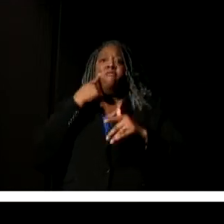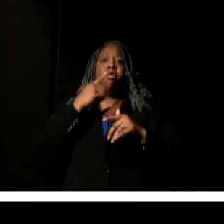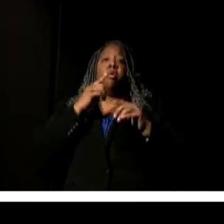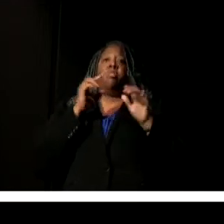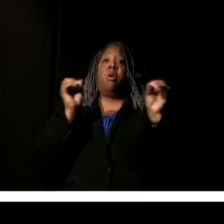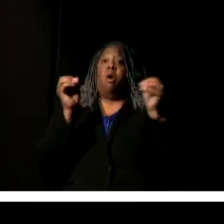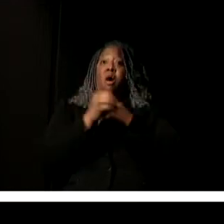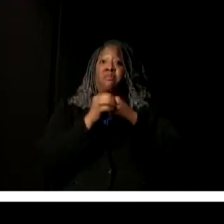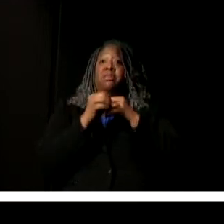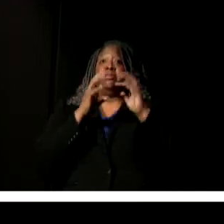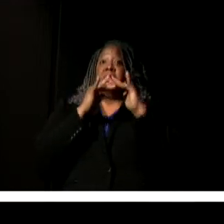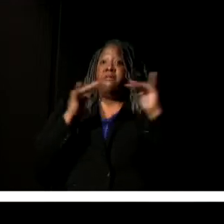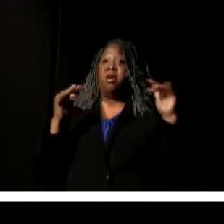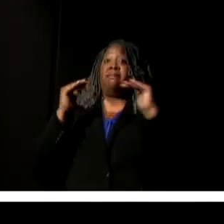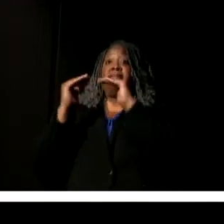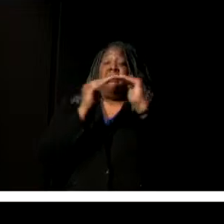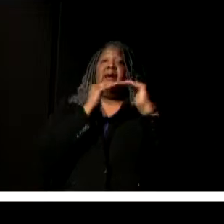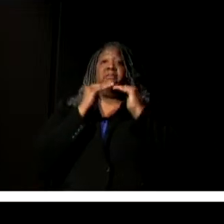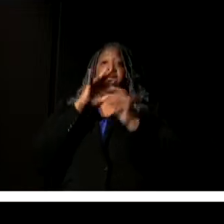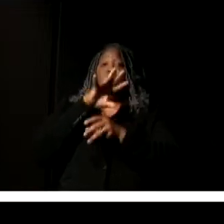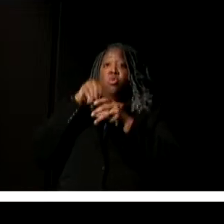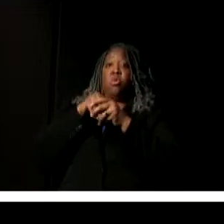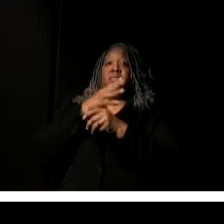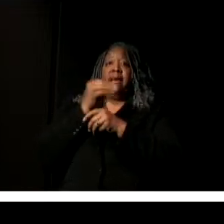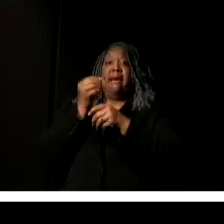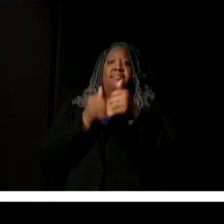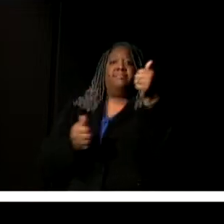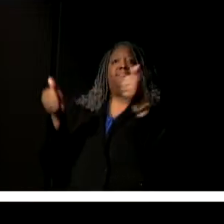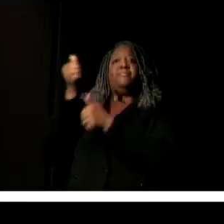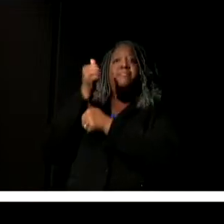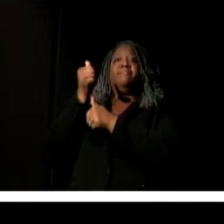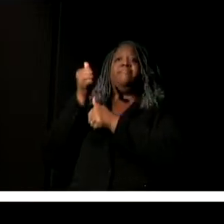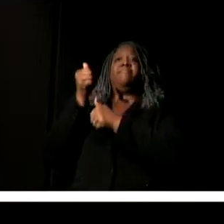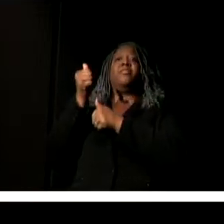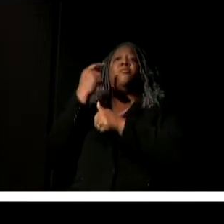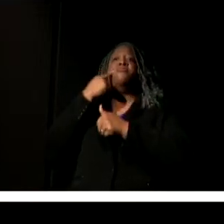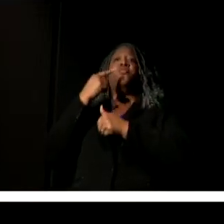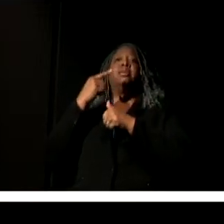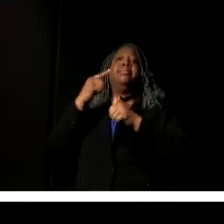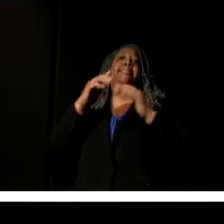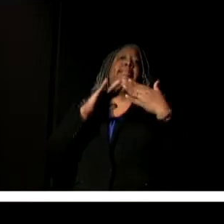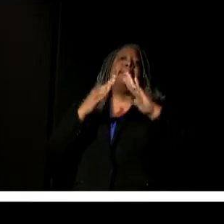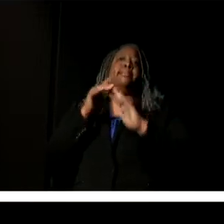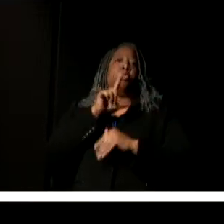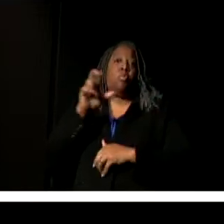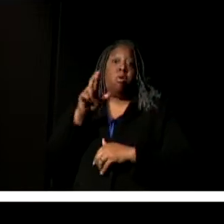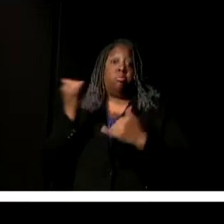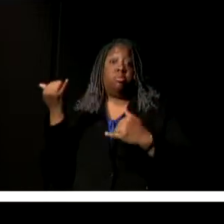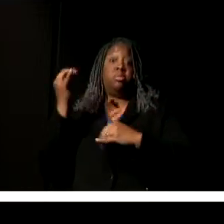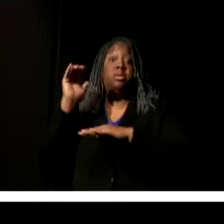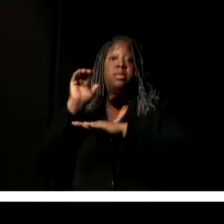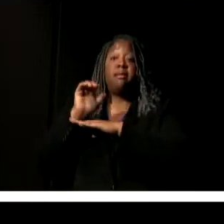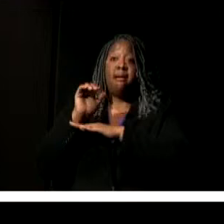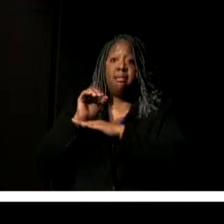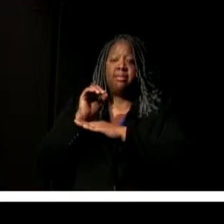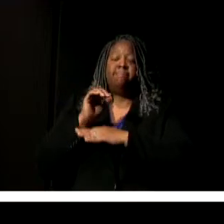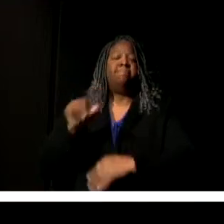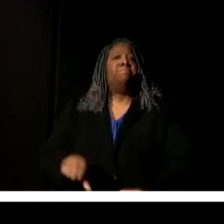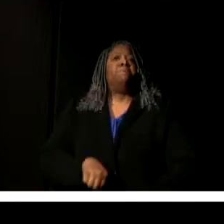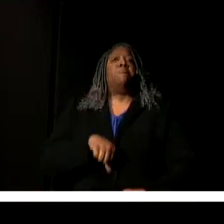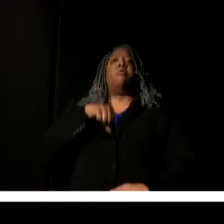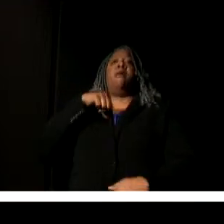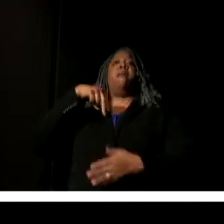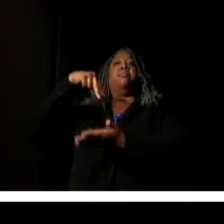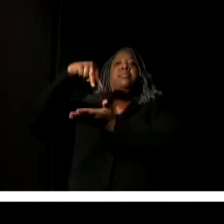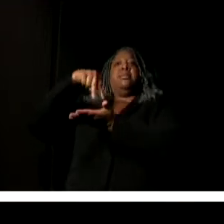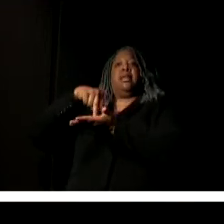and Inclusion in the Executive Administration at the City of Little Rock. Tonight, I am proud to